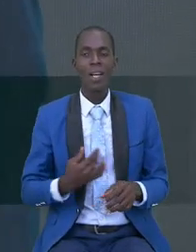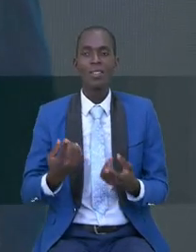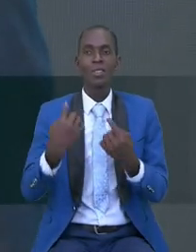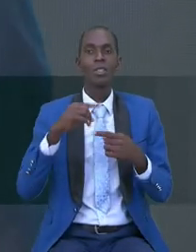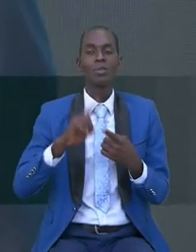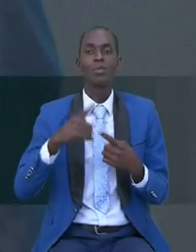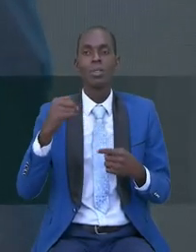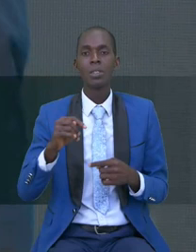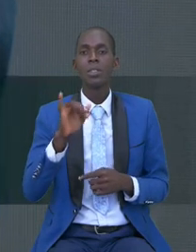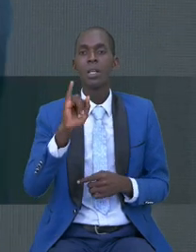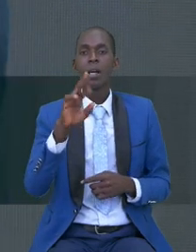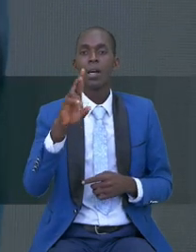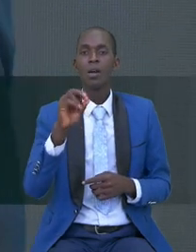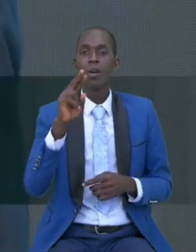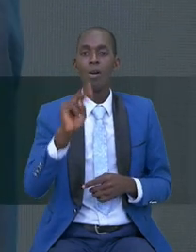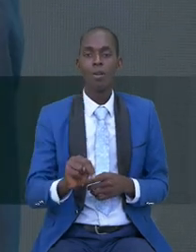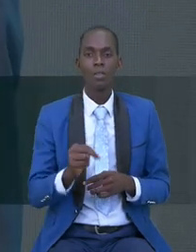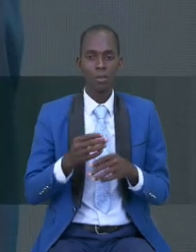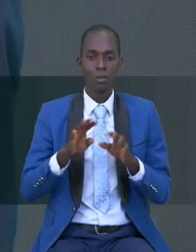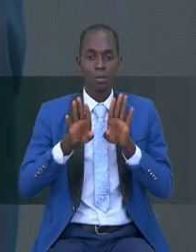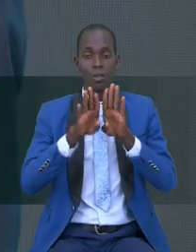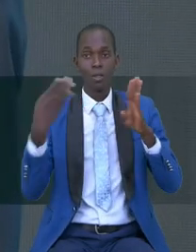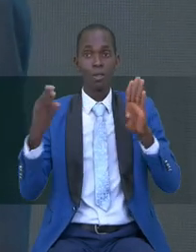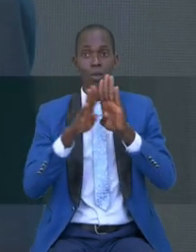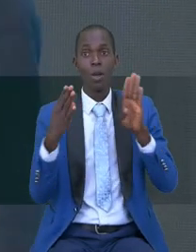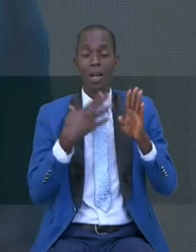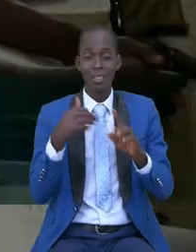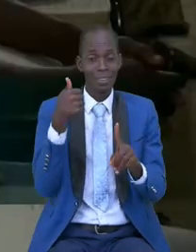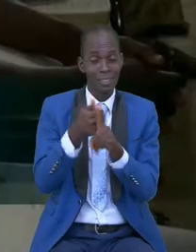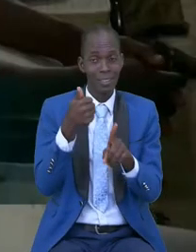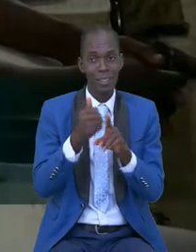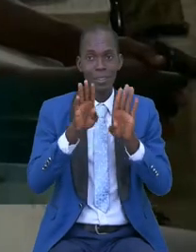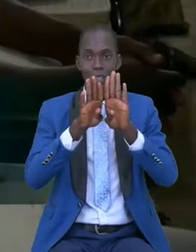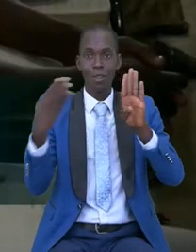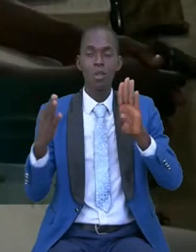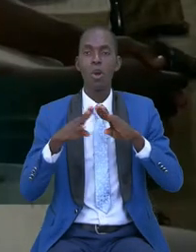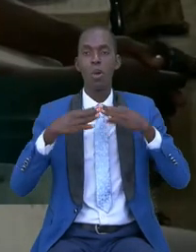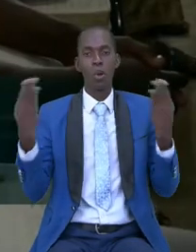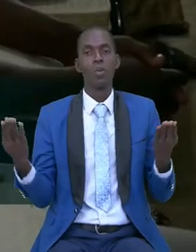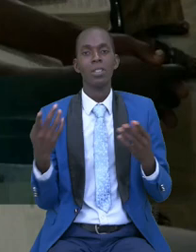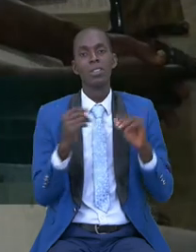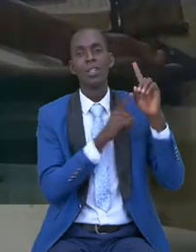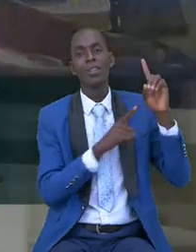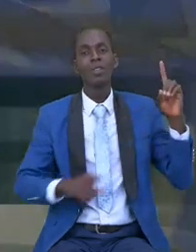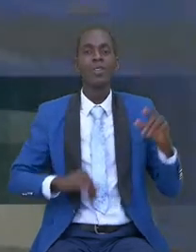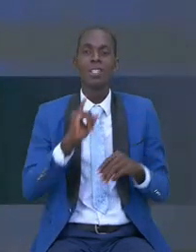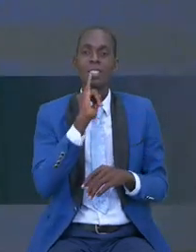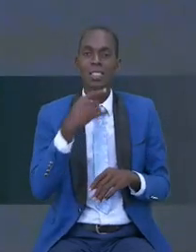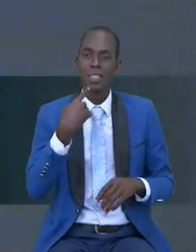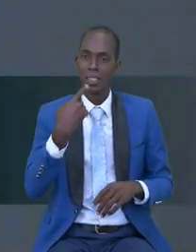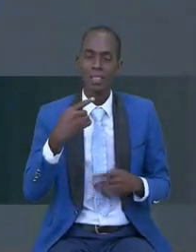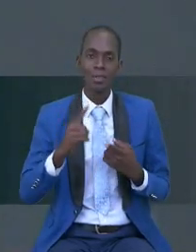iron door, automatically the iron door opened by itself. The Lord is telling us that